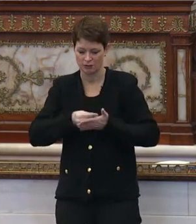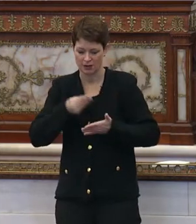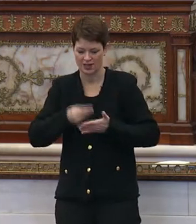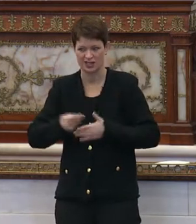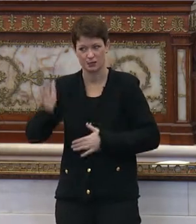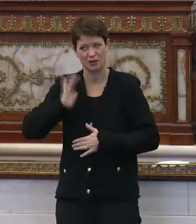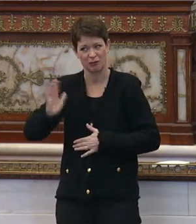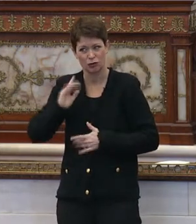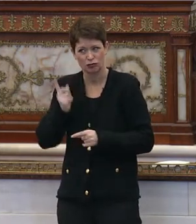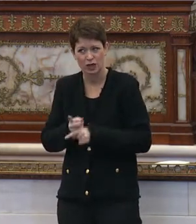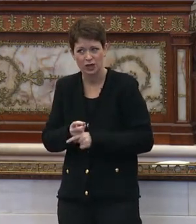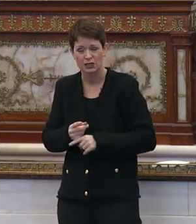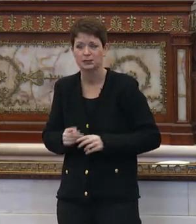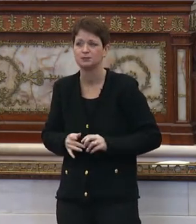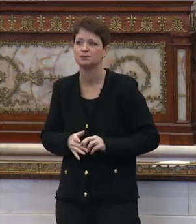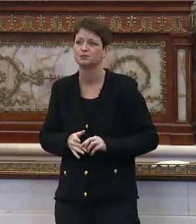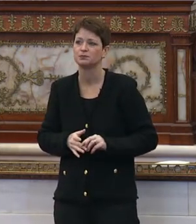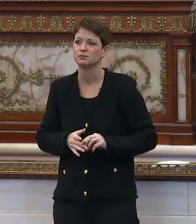while ago.